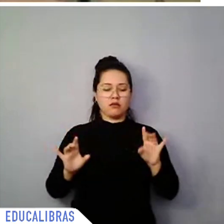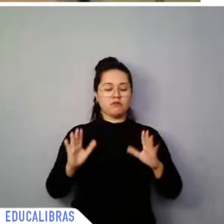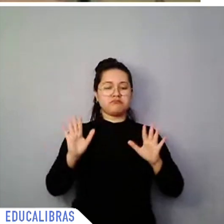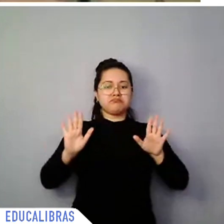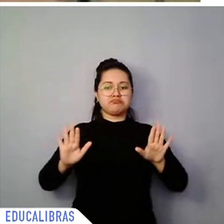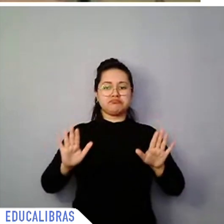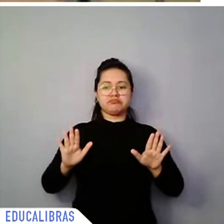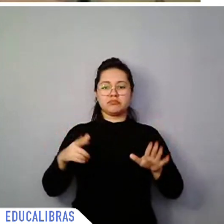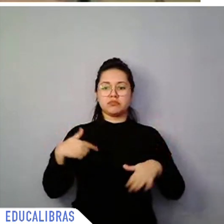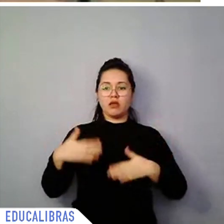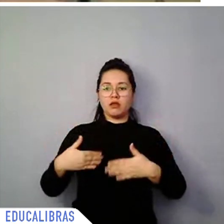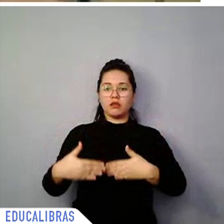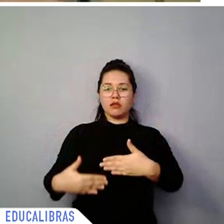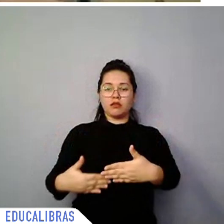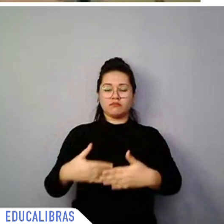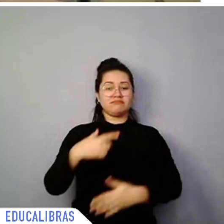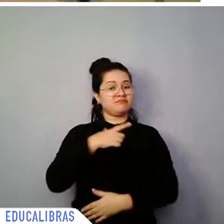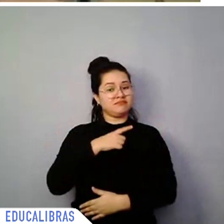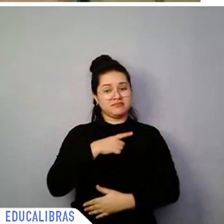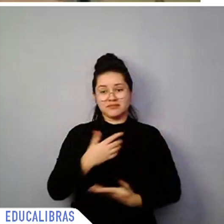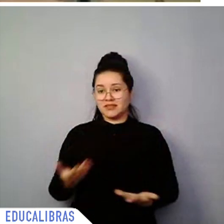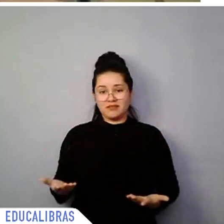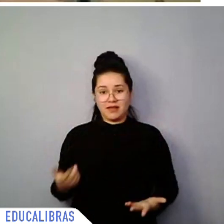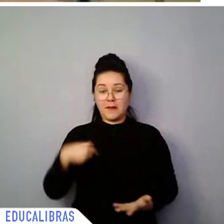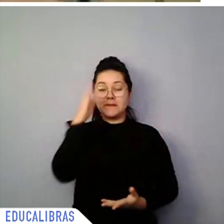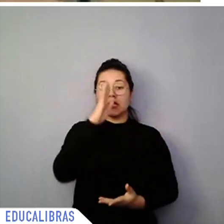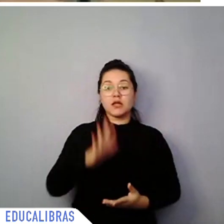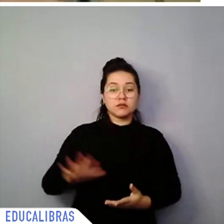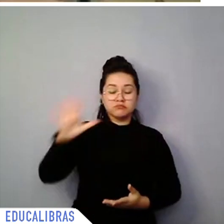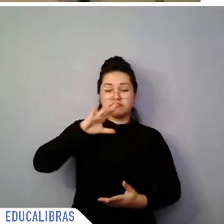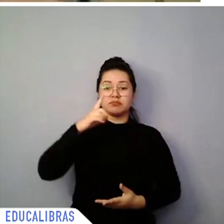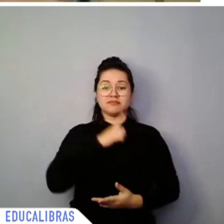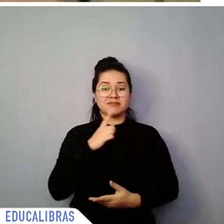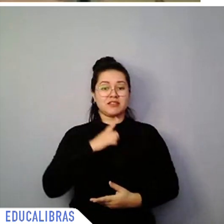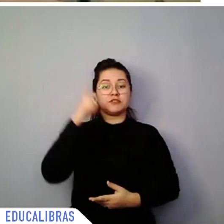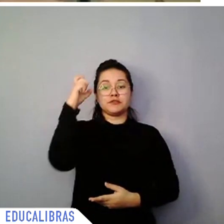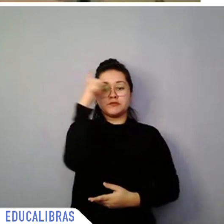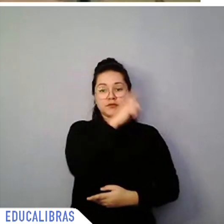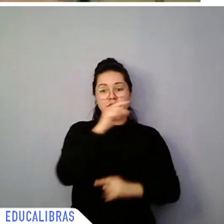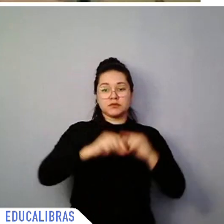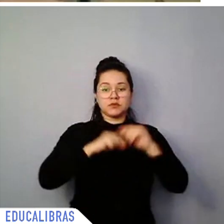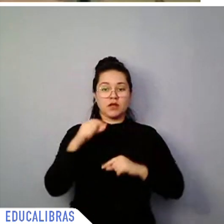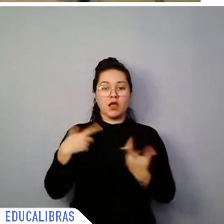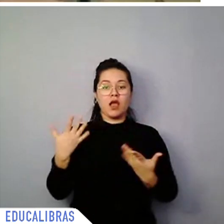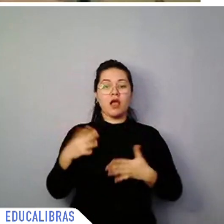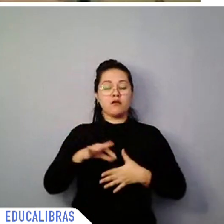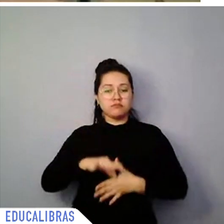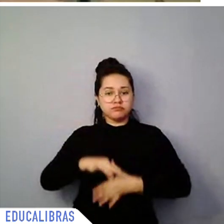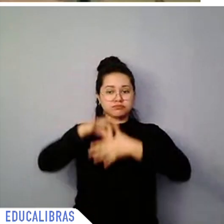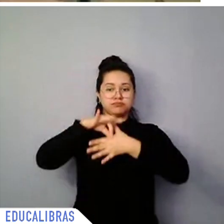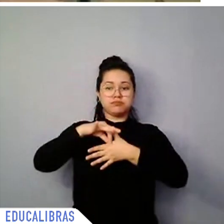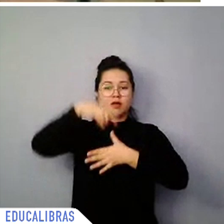of colonizer and colonized people, because there was